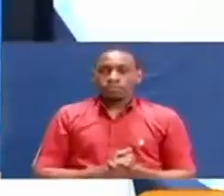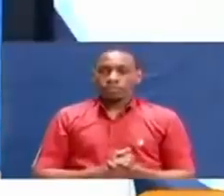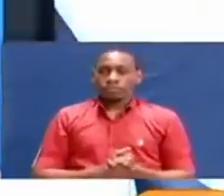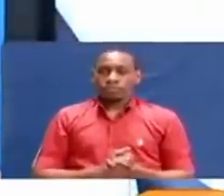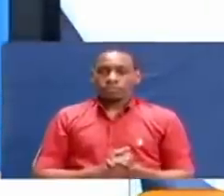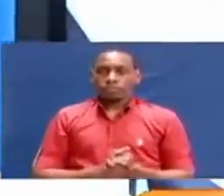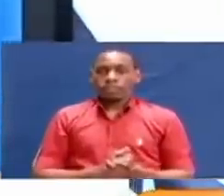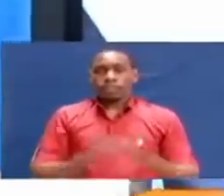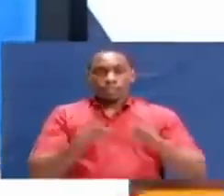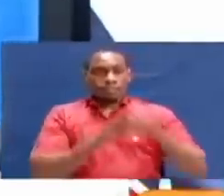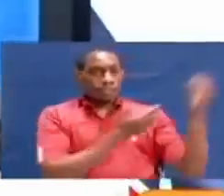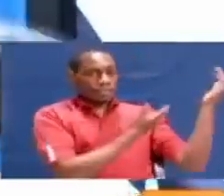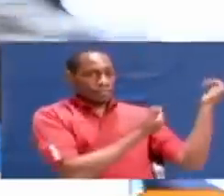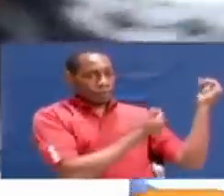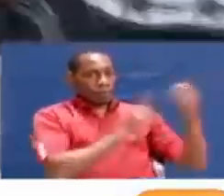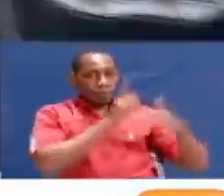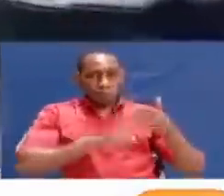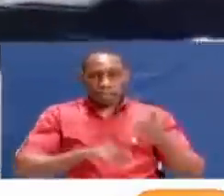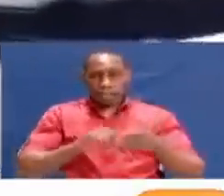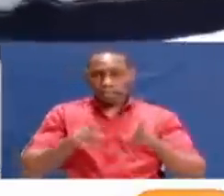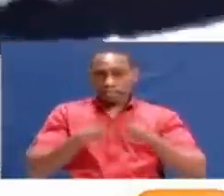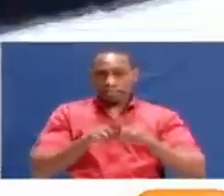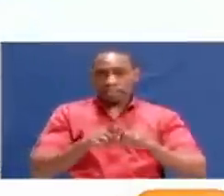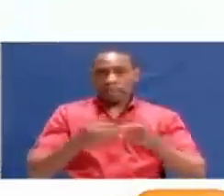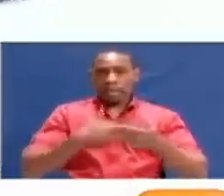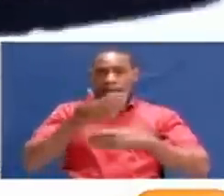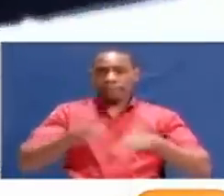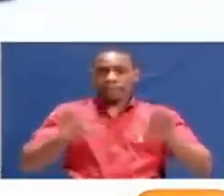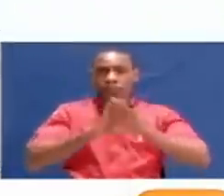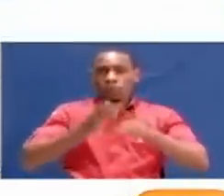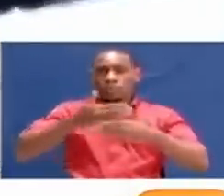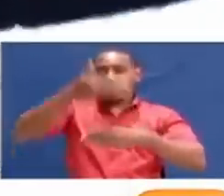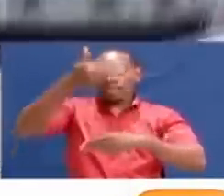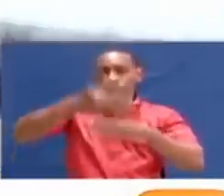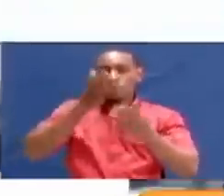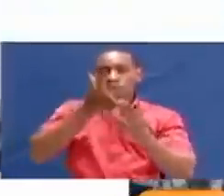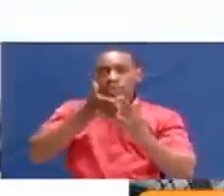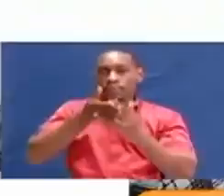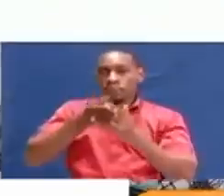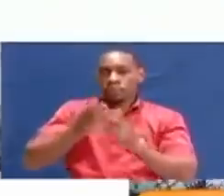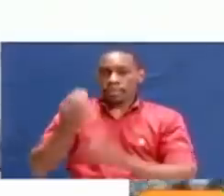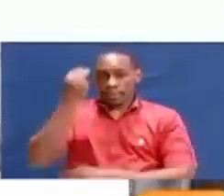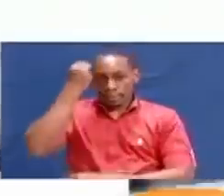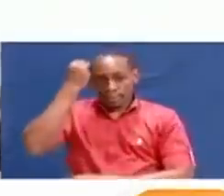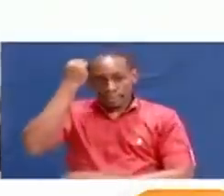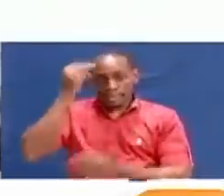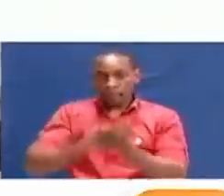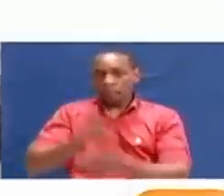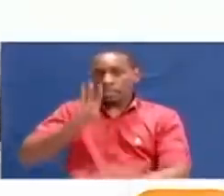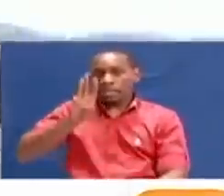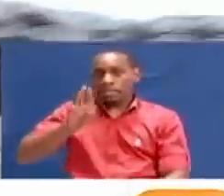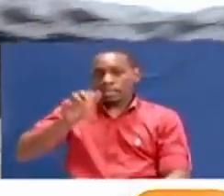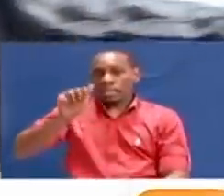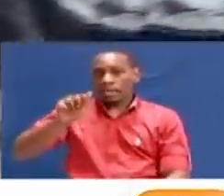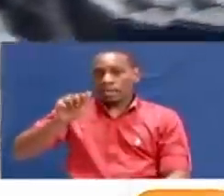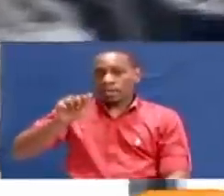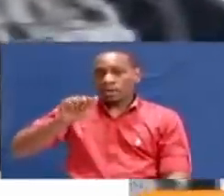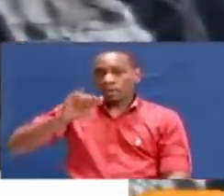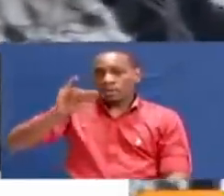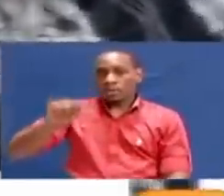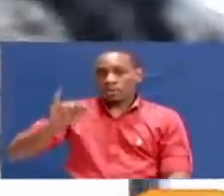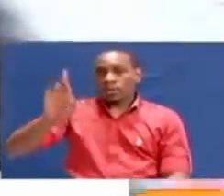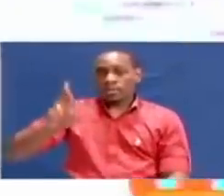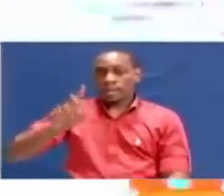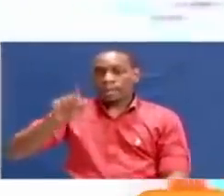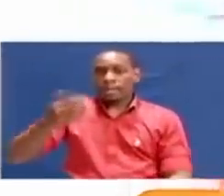we hope that because of the closure of the border between Mandera and Wajir, we now need to close